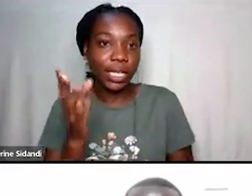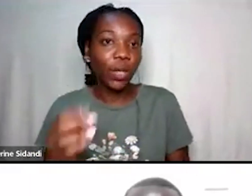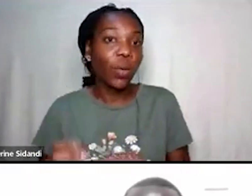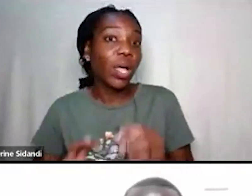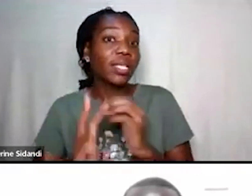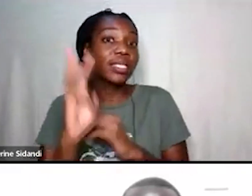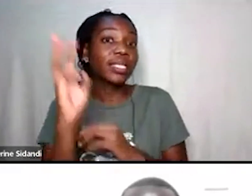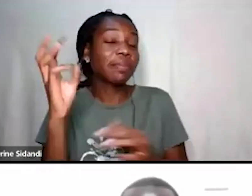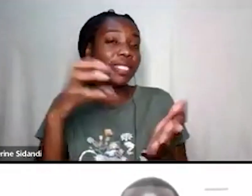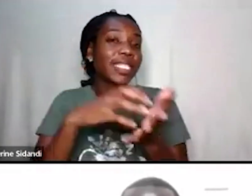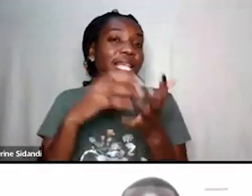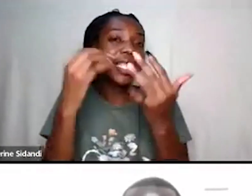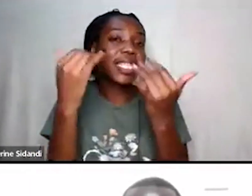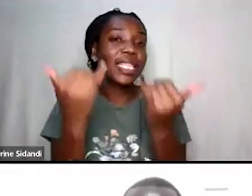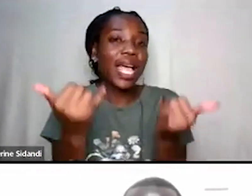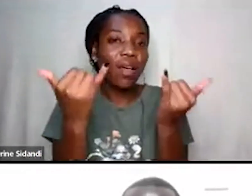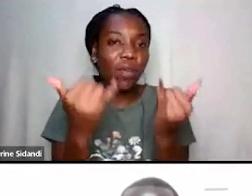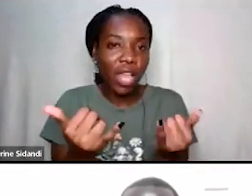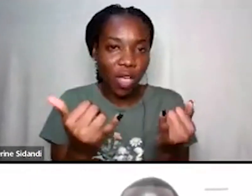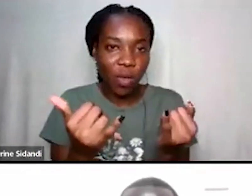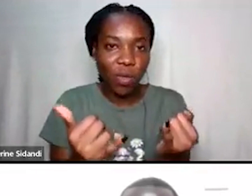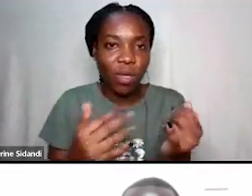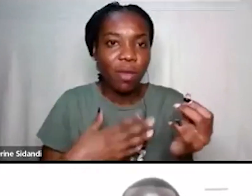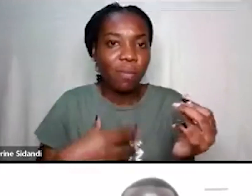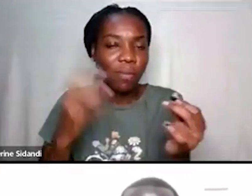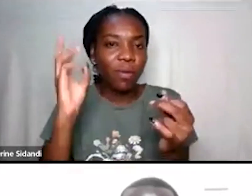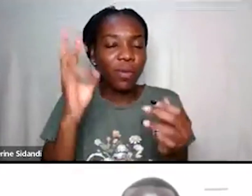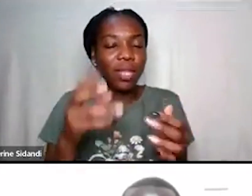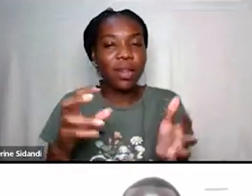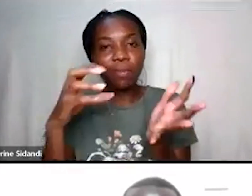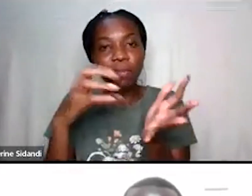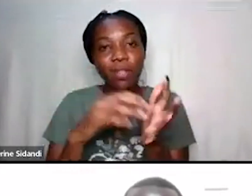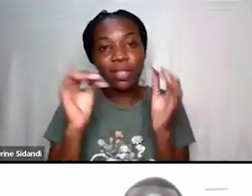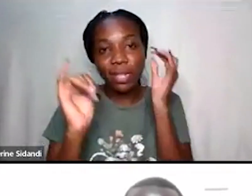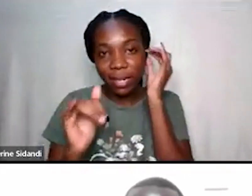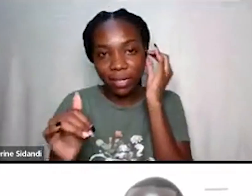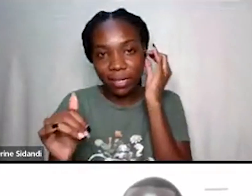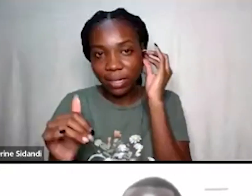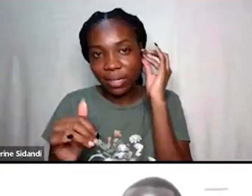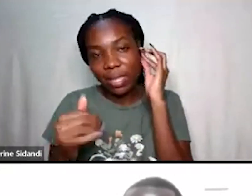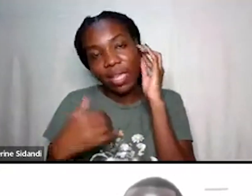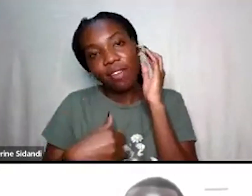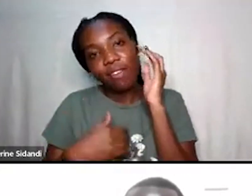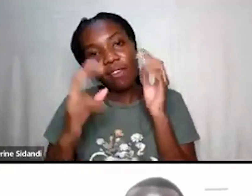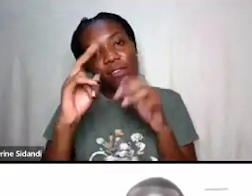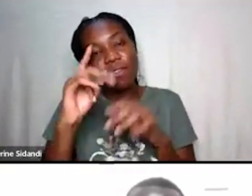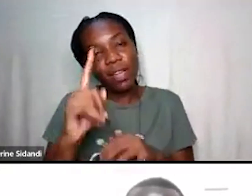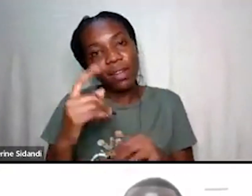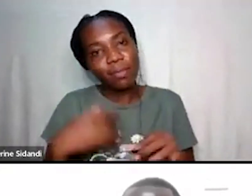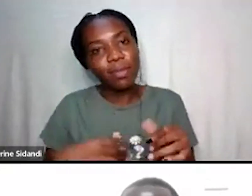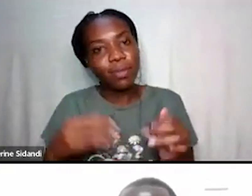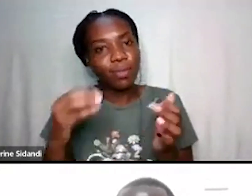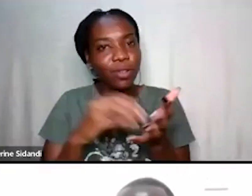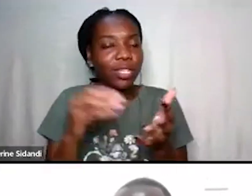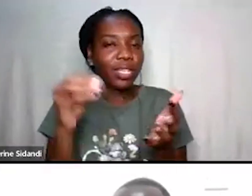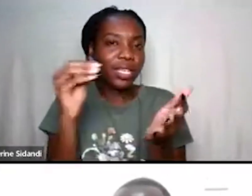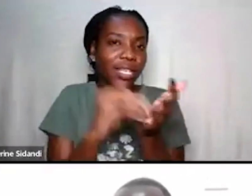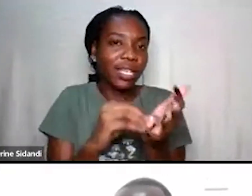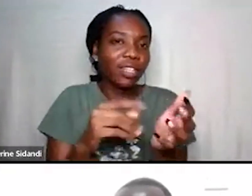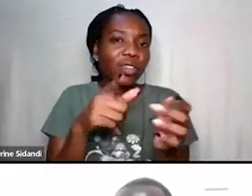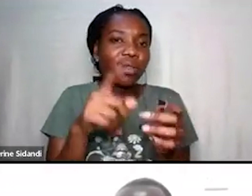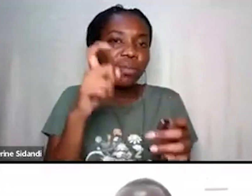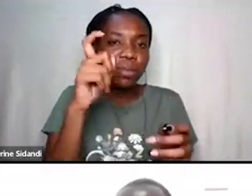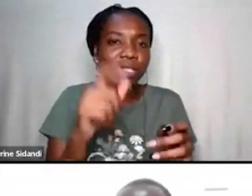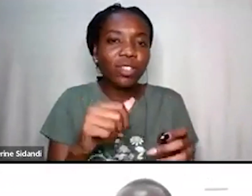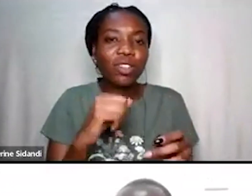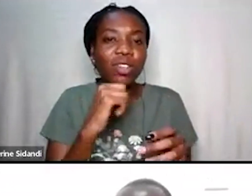just now. In the next 2 minutes, I will be putting that up. But there's the one I put again. You don't have to be interesting. You just have